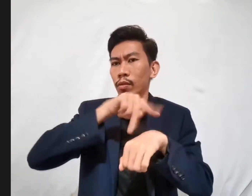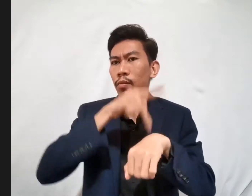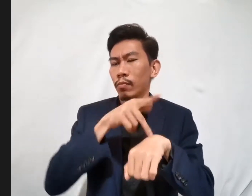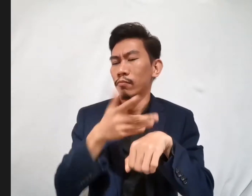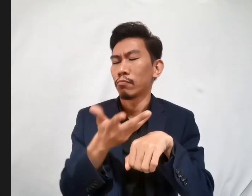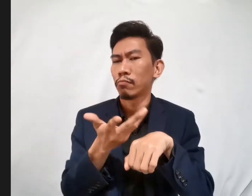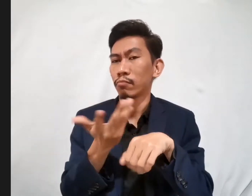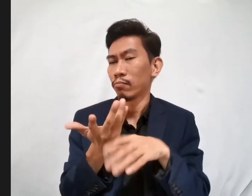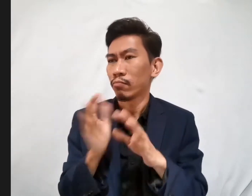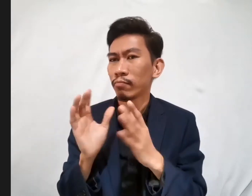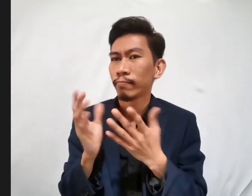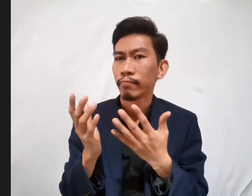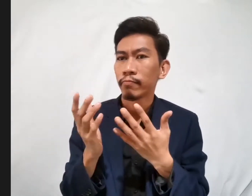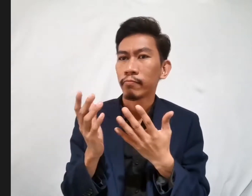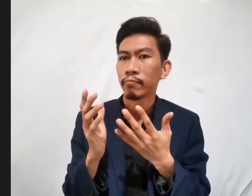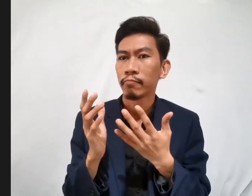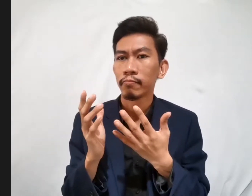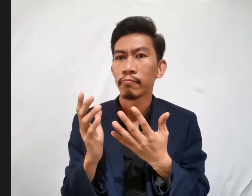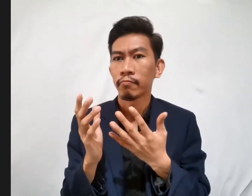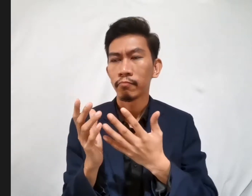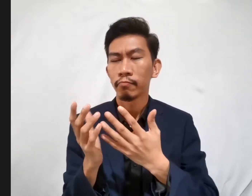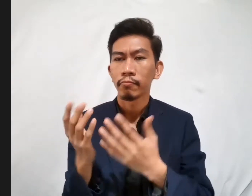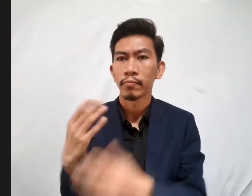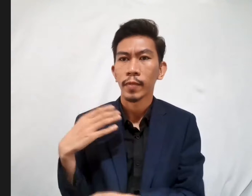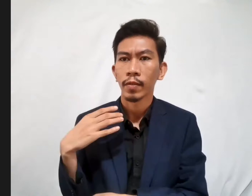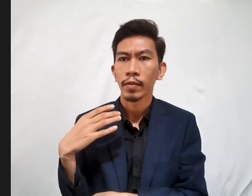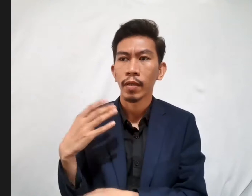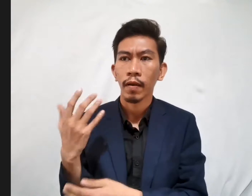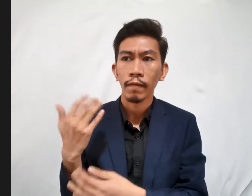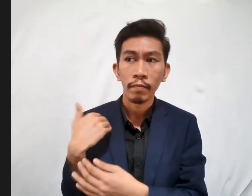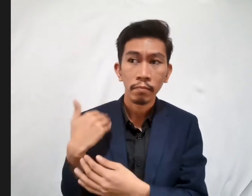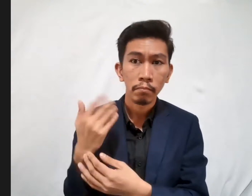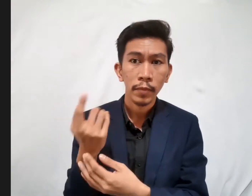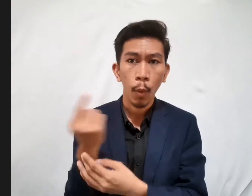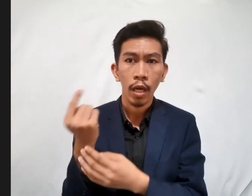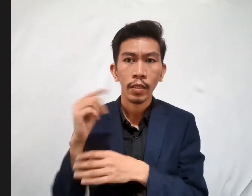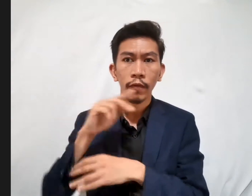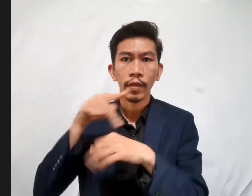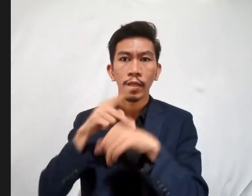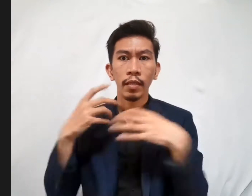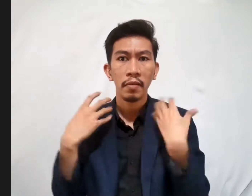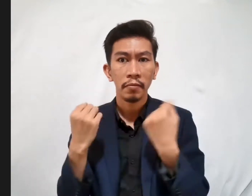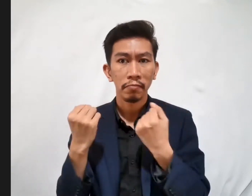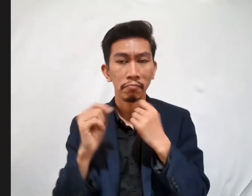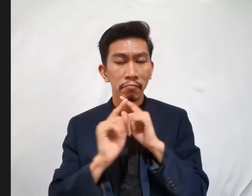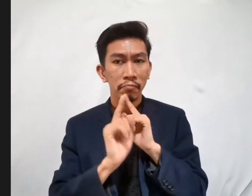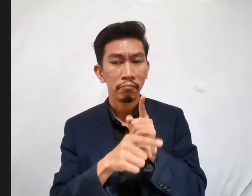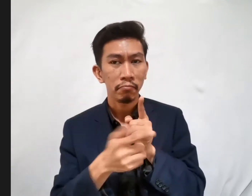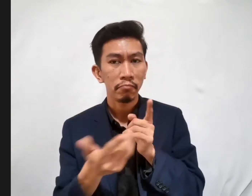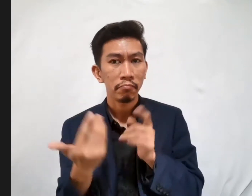Would our representative from PhilHealth be able to give a